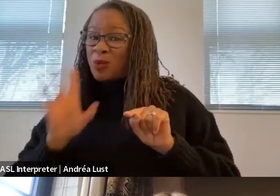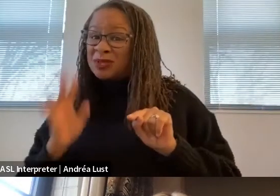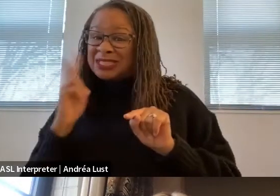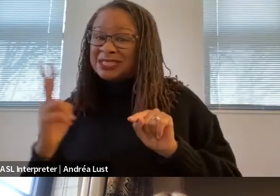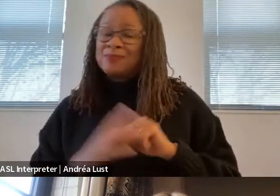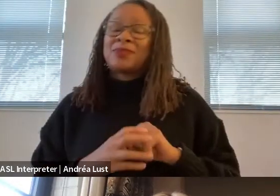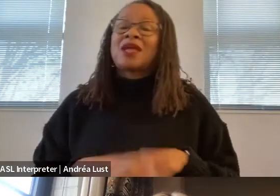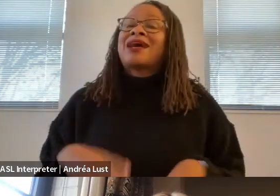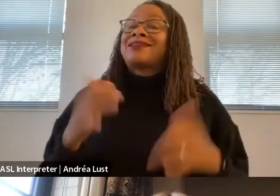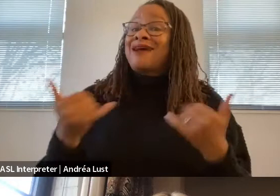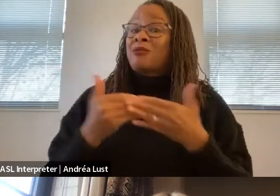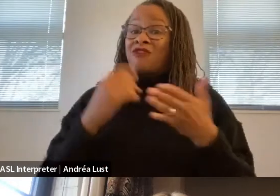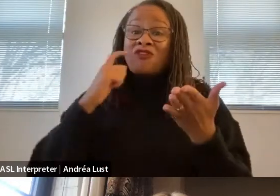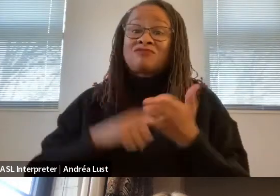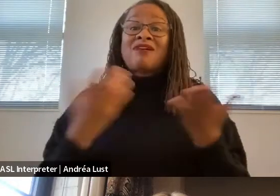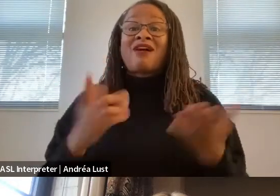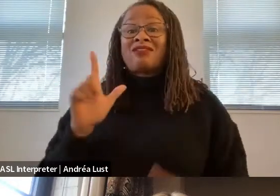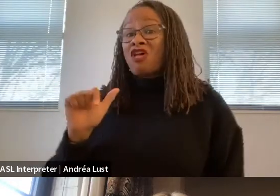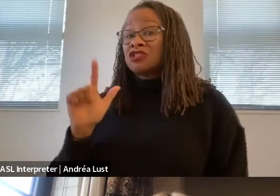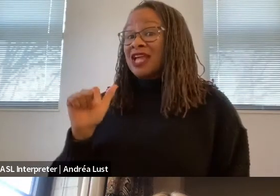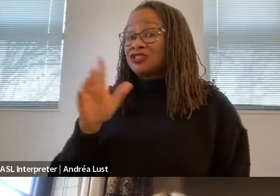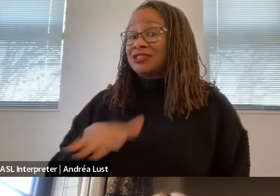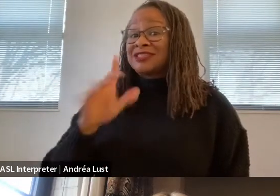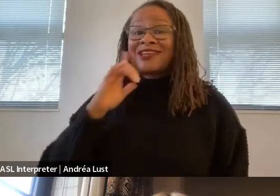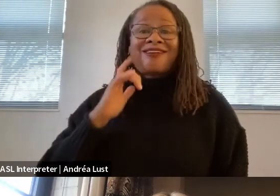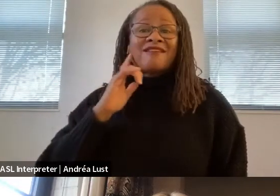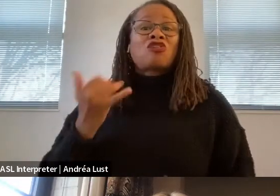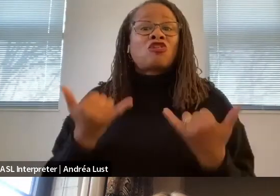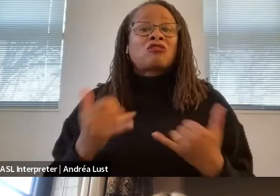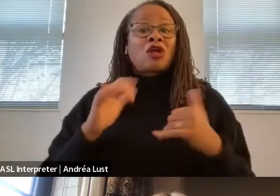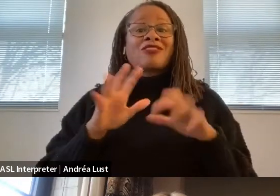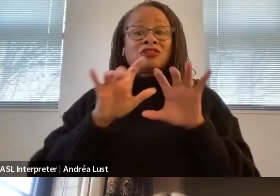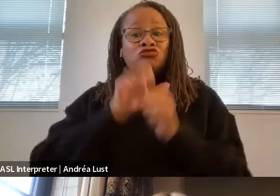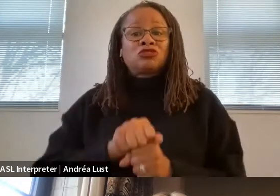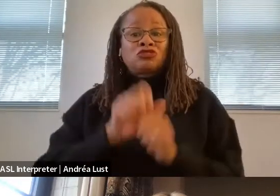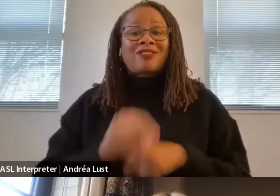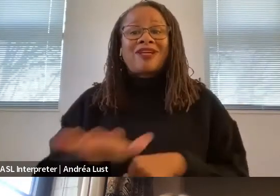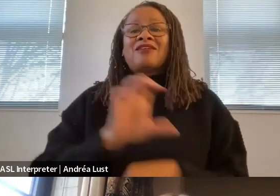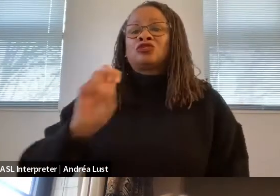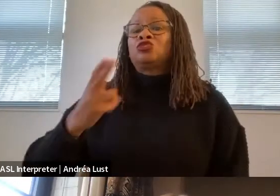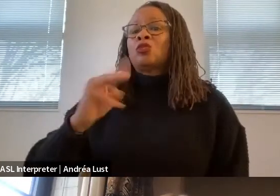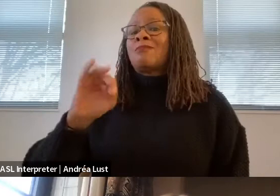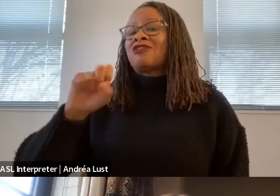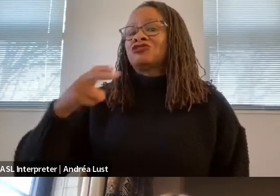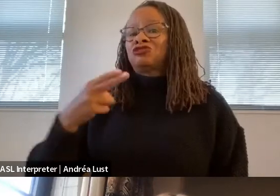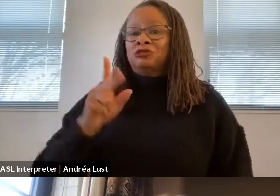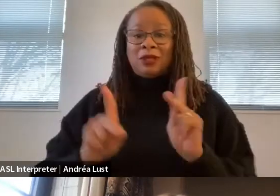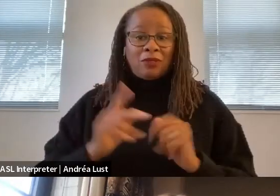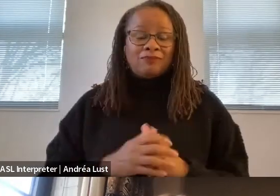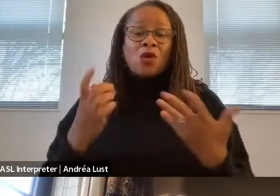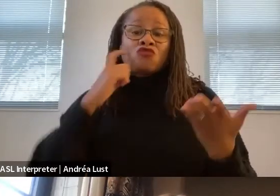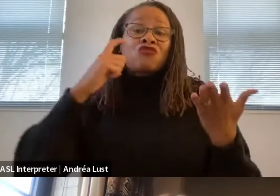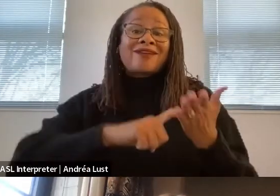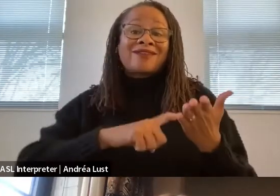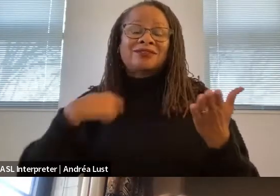would like to acknowledge that in Los Angeles, we are currently on the traditional lands of the Chumash peoples. I want to recognize that